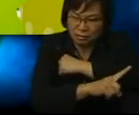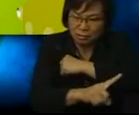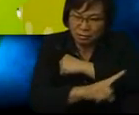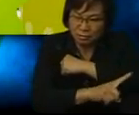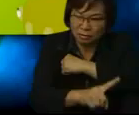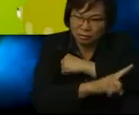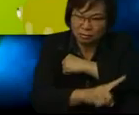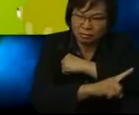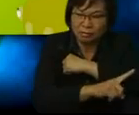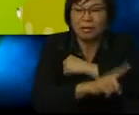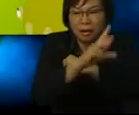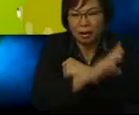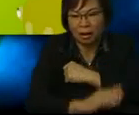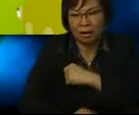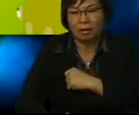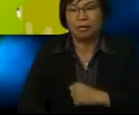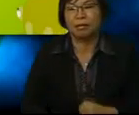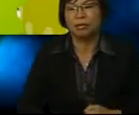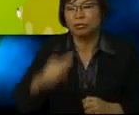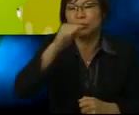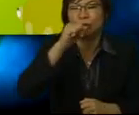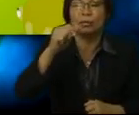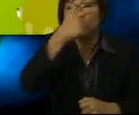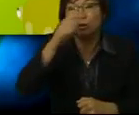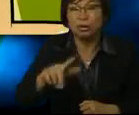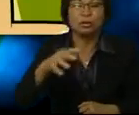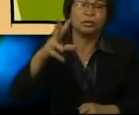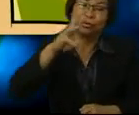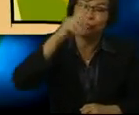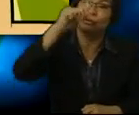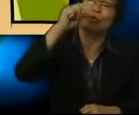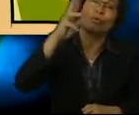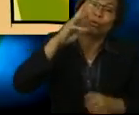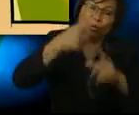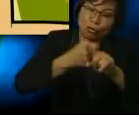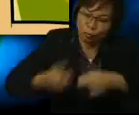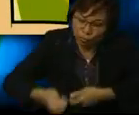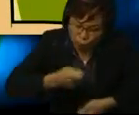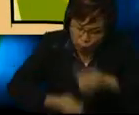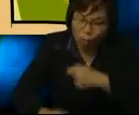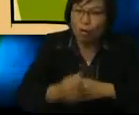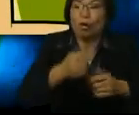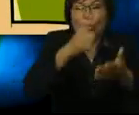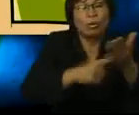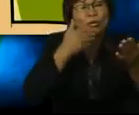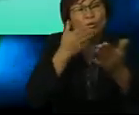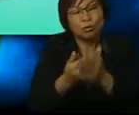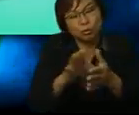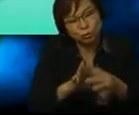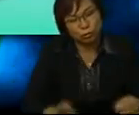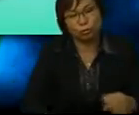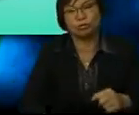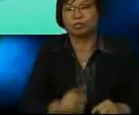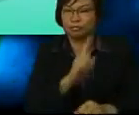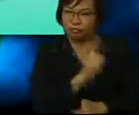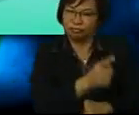punishment and as payment to drinking the water from the well. What a good story! Serves the monkey right.